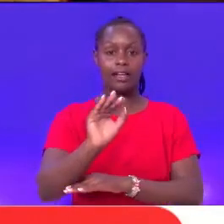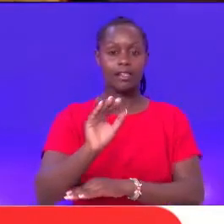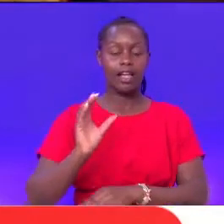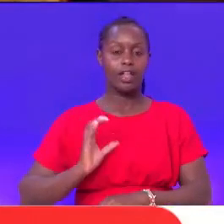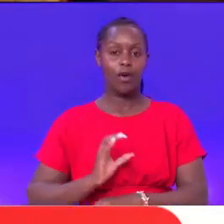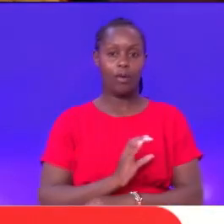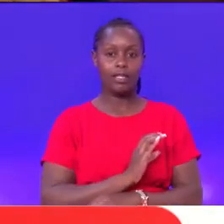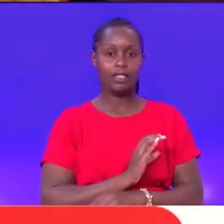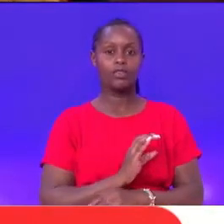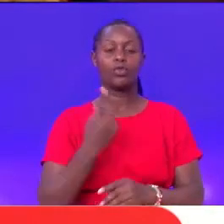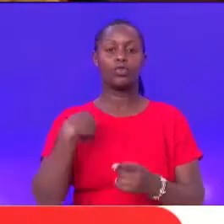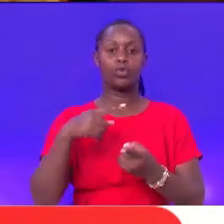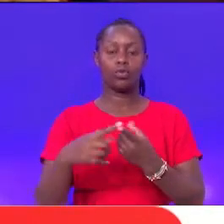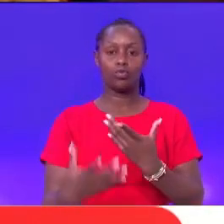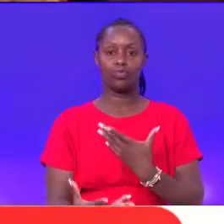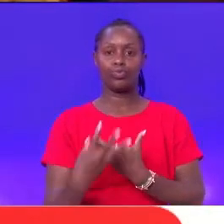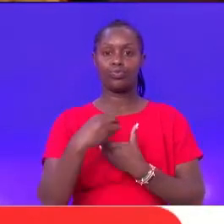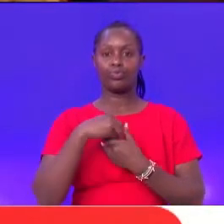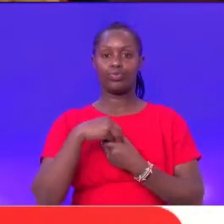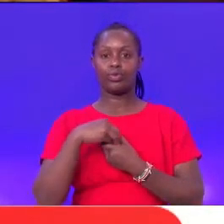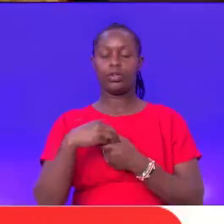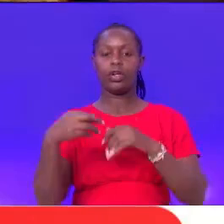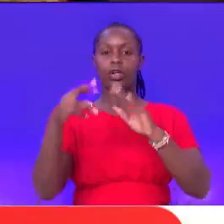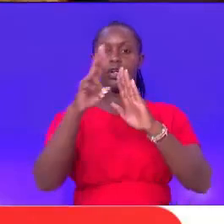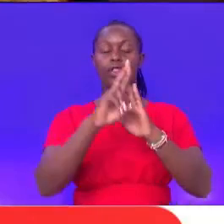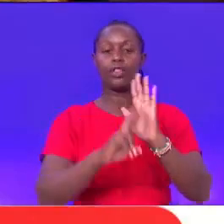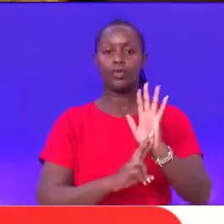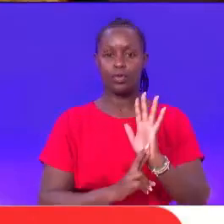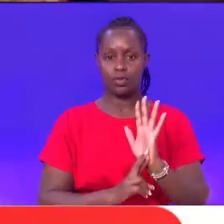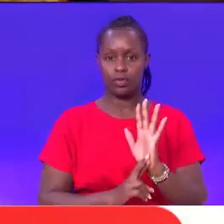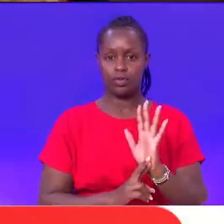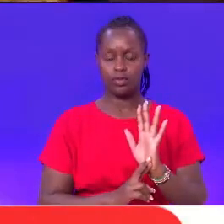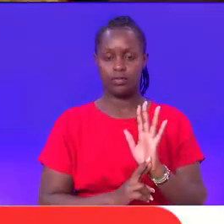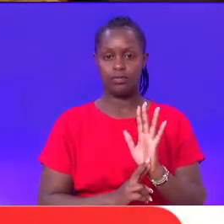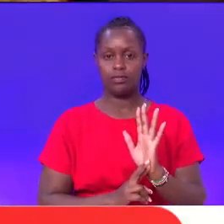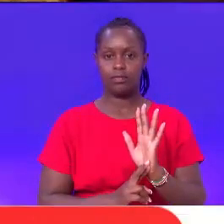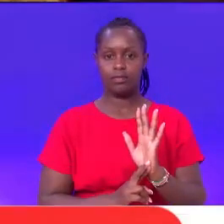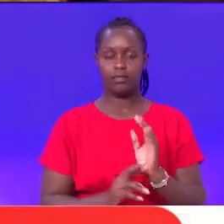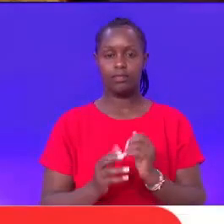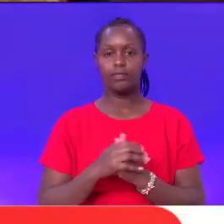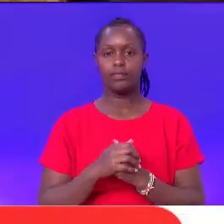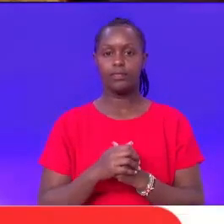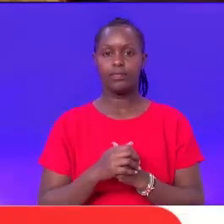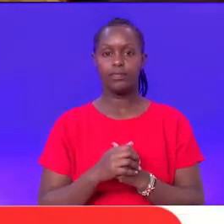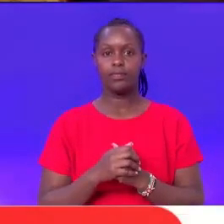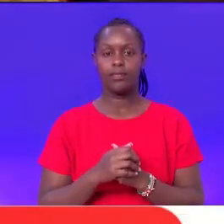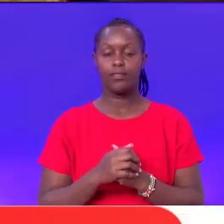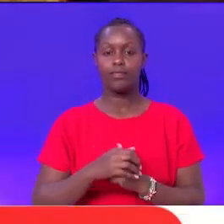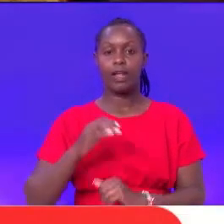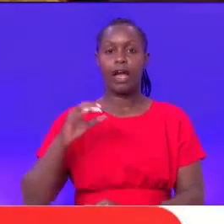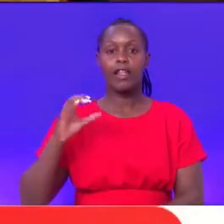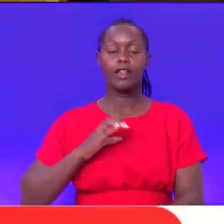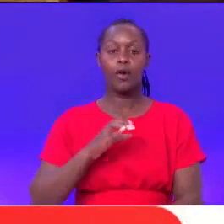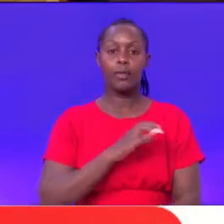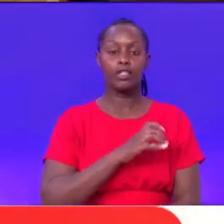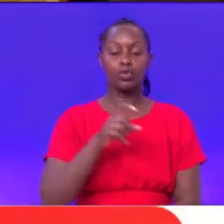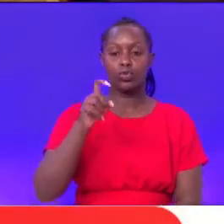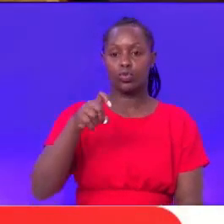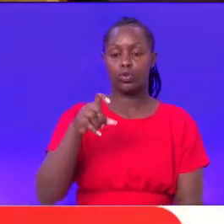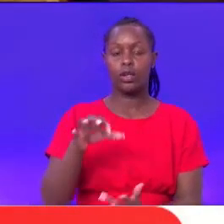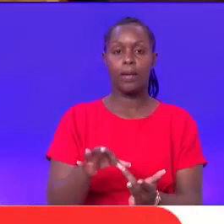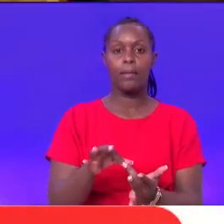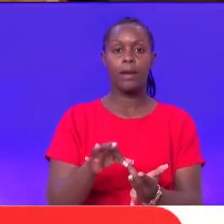and adopt these rules to quiet its operations. The committee should